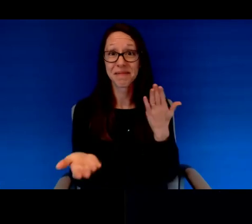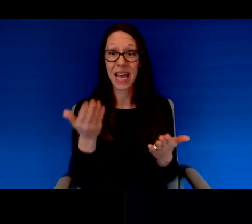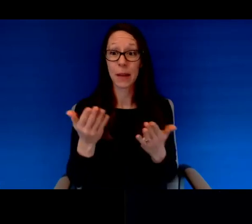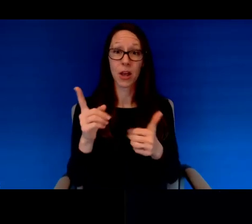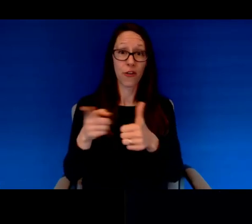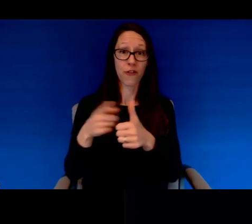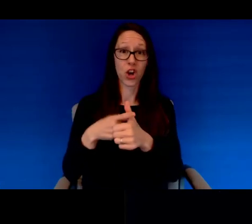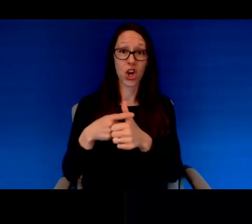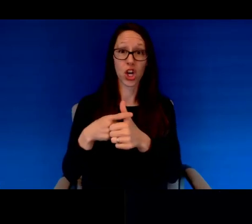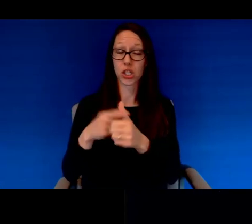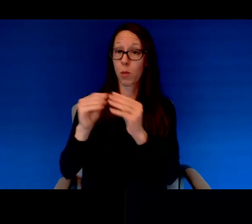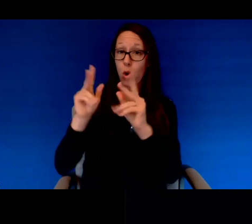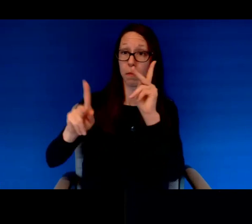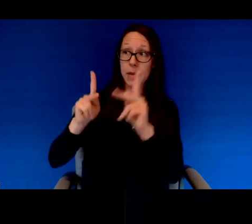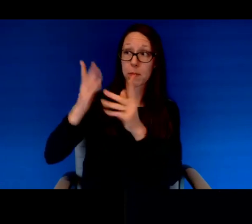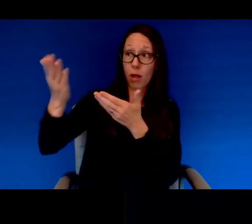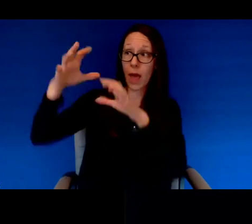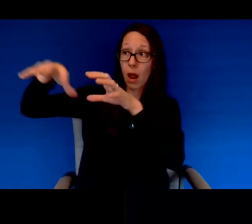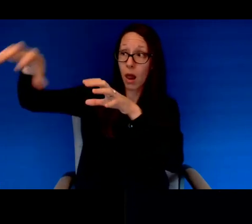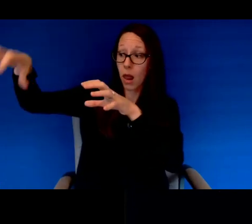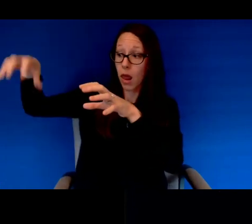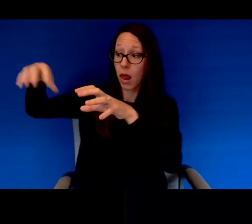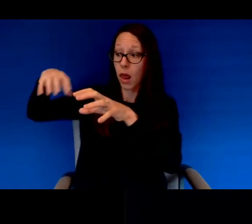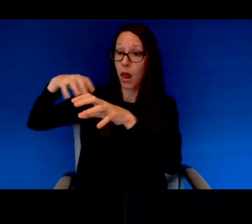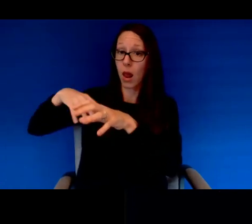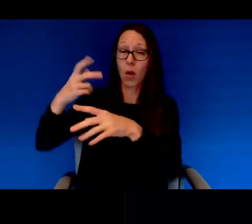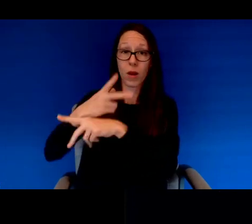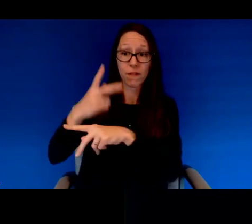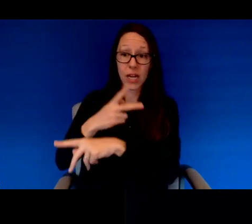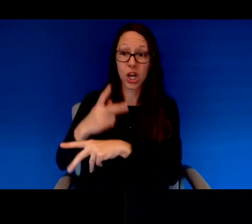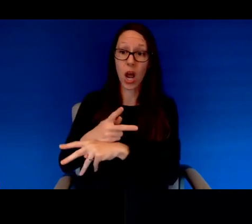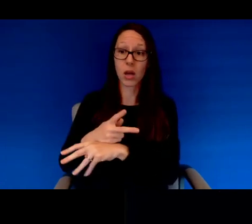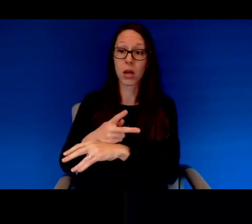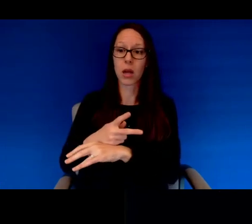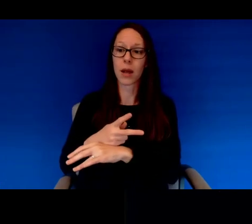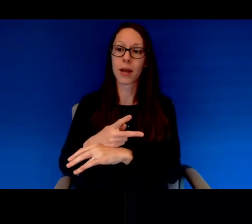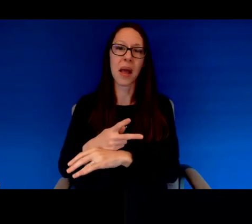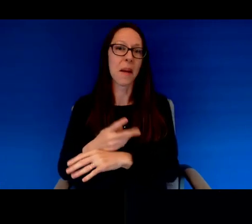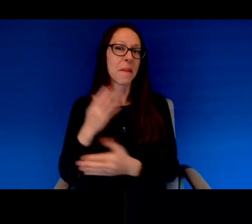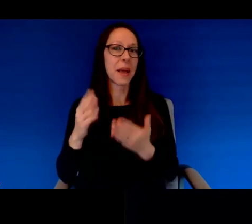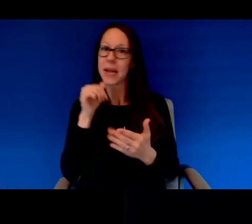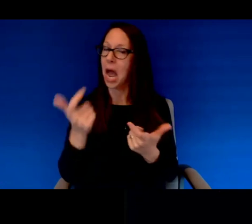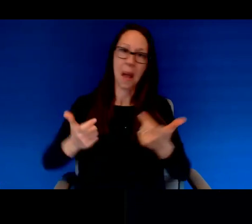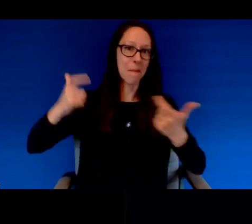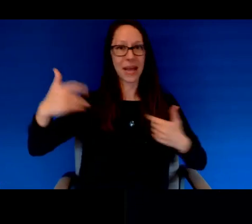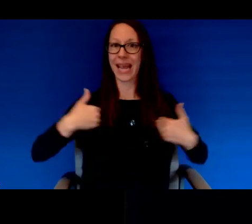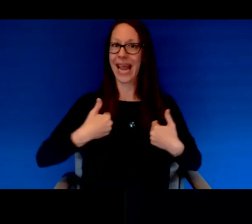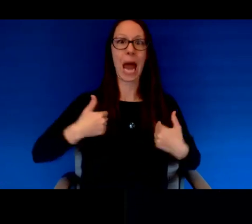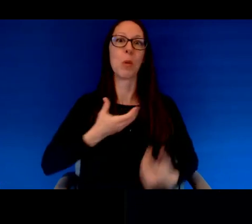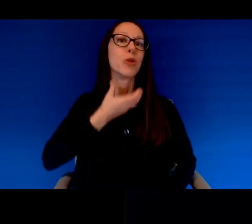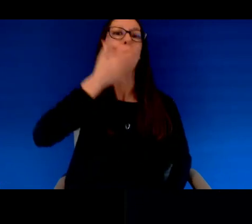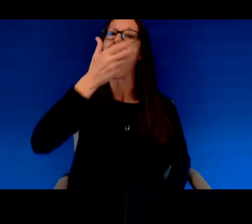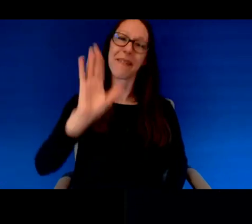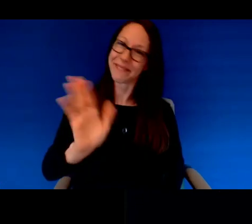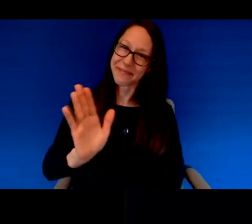a colony and there's more space and we've got things figured out. I probably wouldn't go with really big animals like a giraffe,